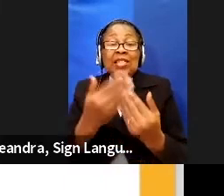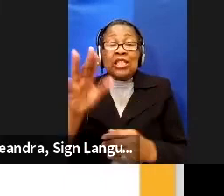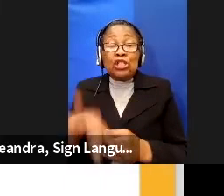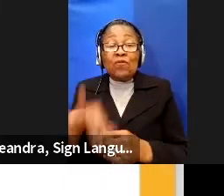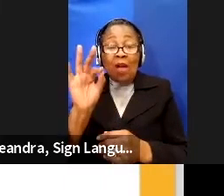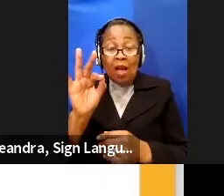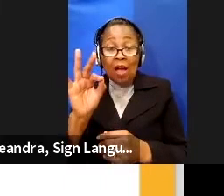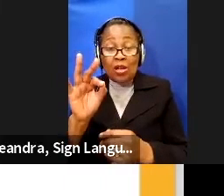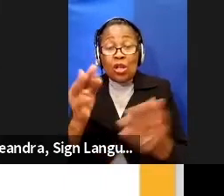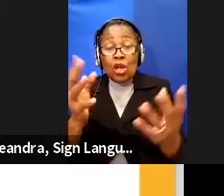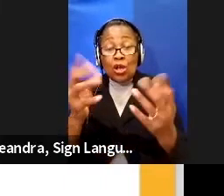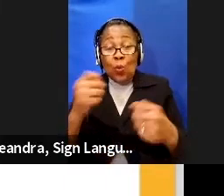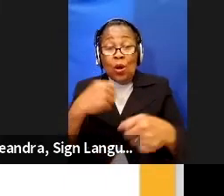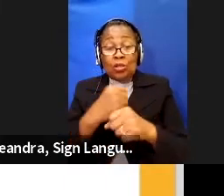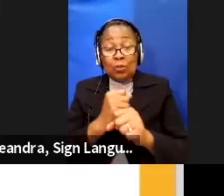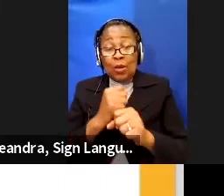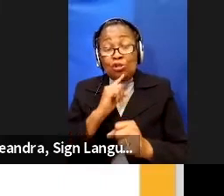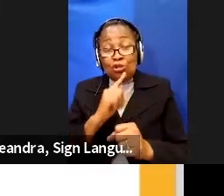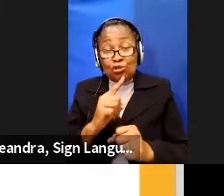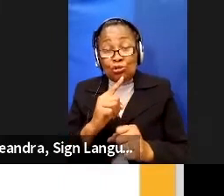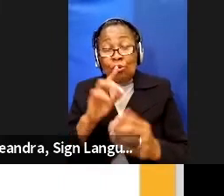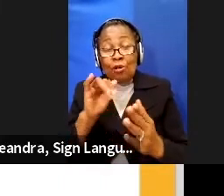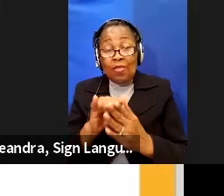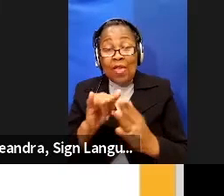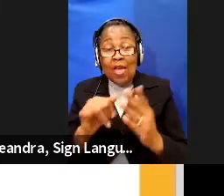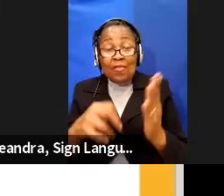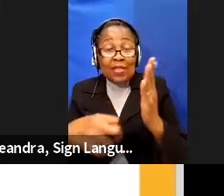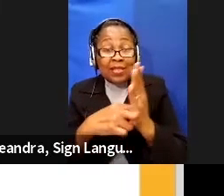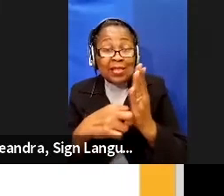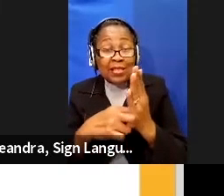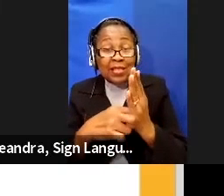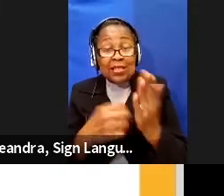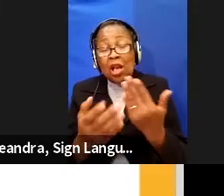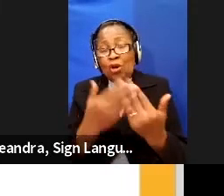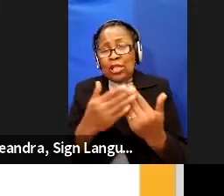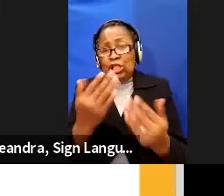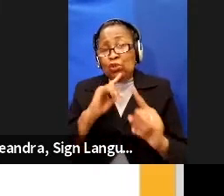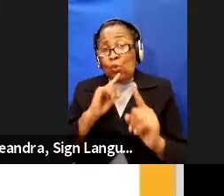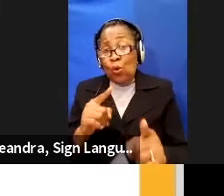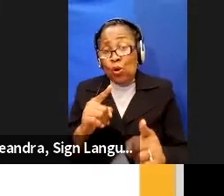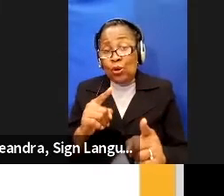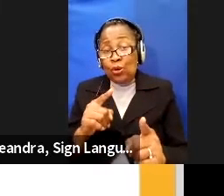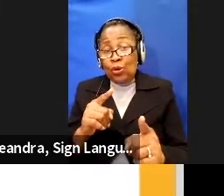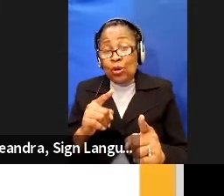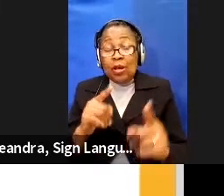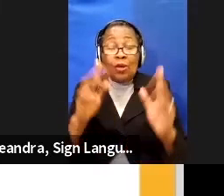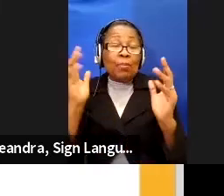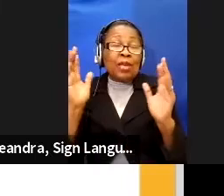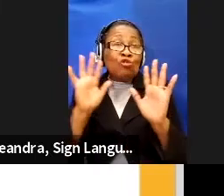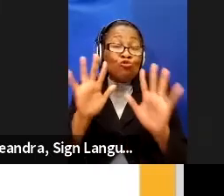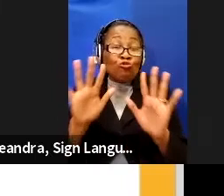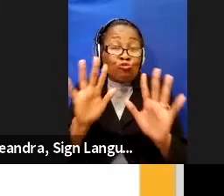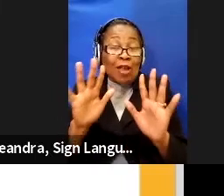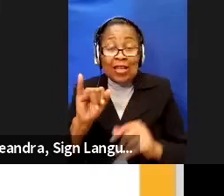You want to make sure that the tickets are easy to order. It would be great if you didn't have